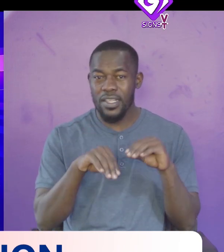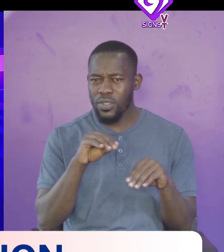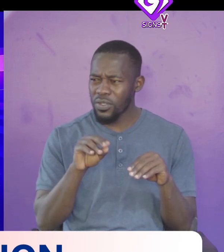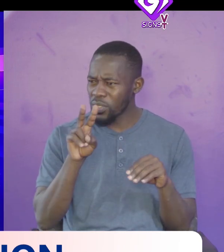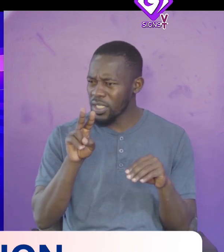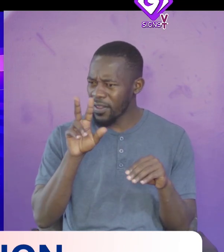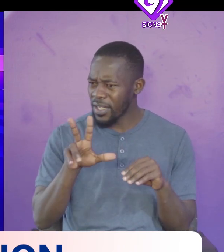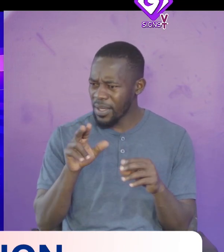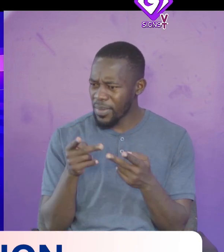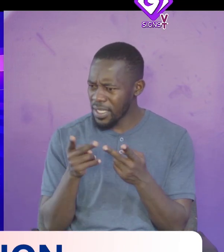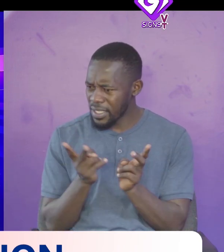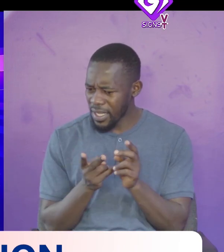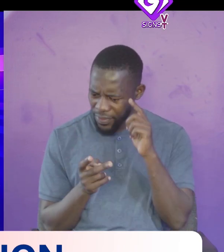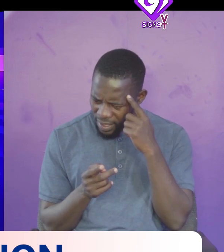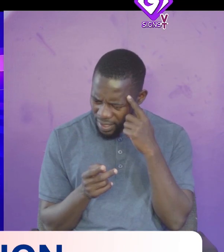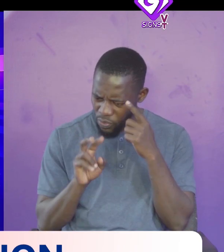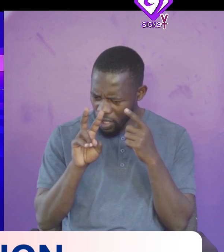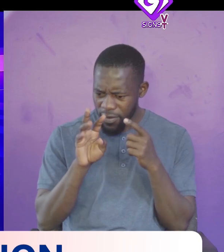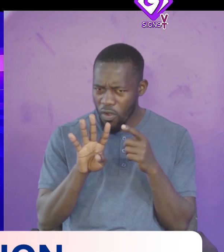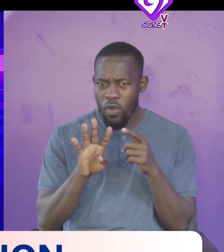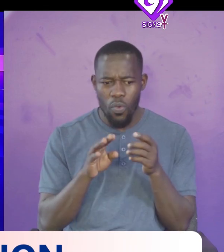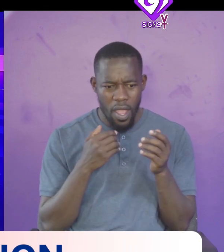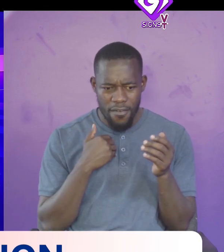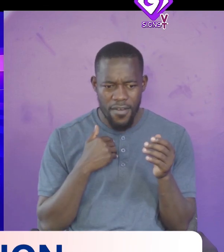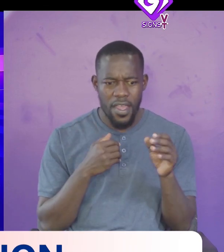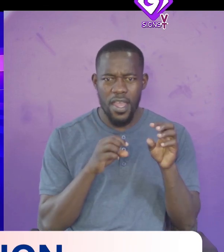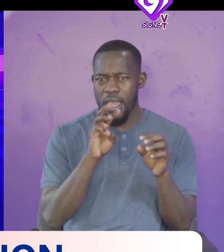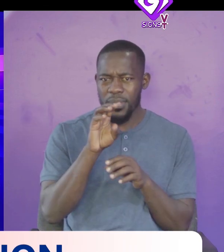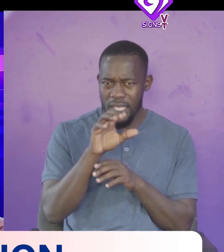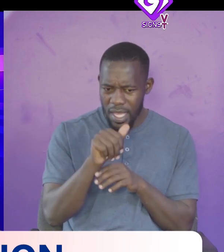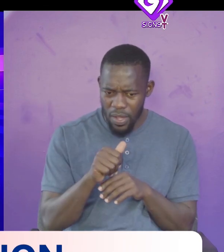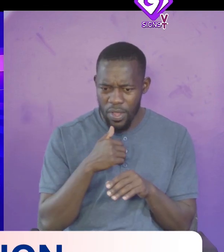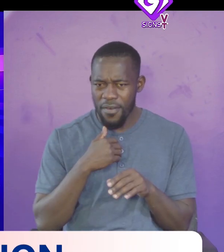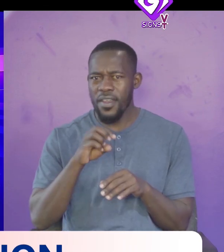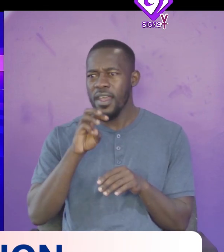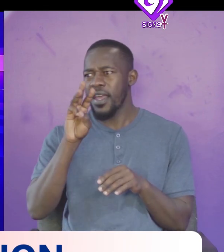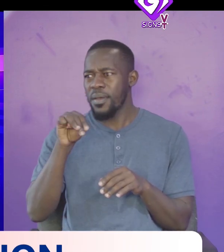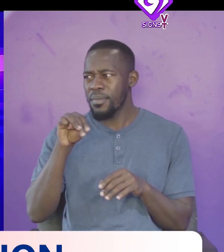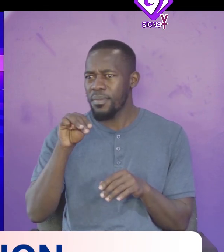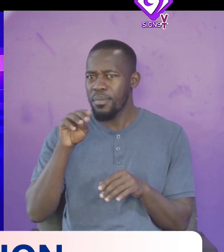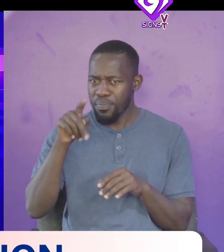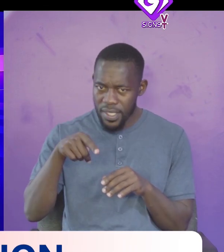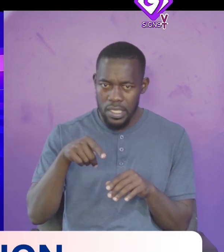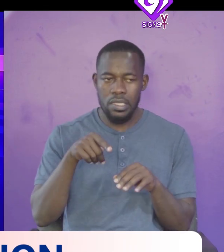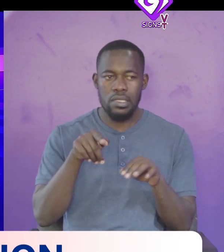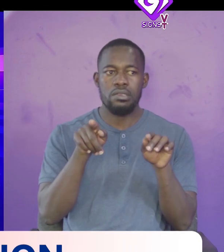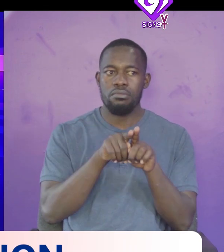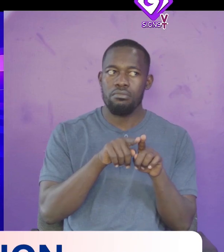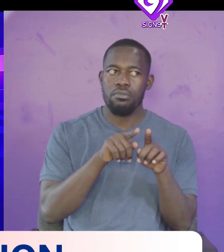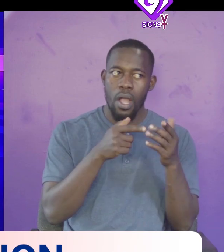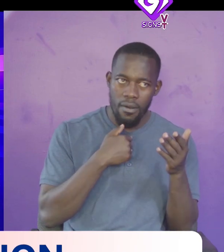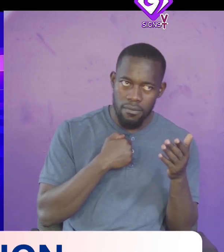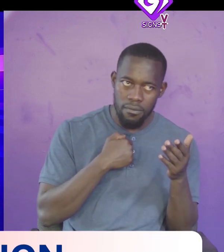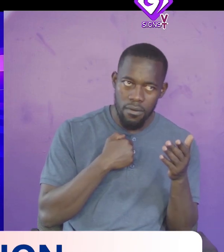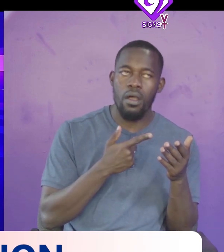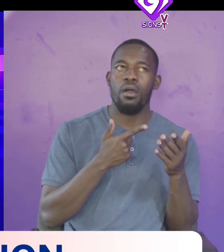24 places. 24, not 6. There are MCAs, and there is also MPs, and there is a Senate. But cutting across 6 counties. Yeah, 6.